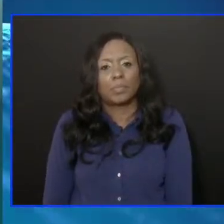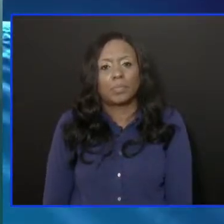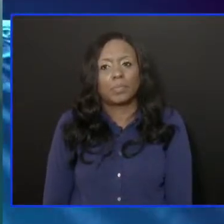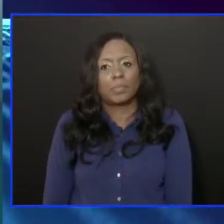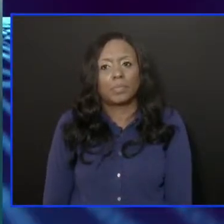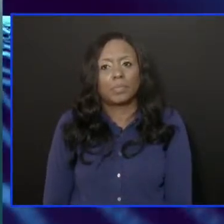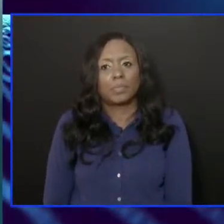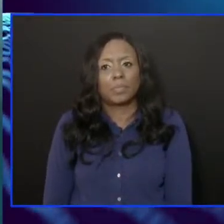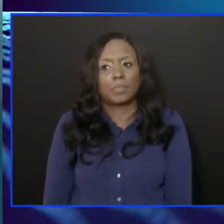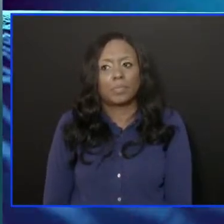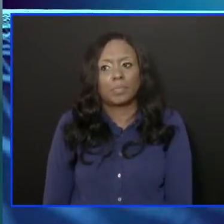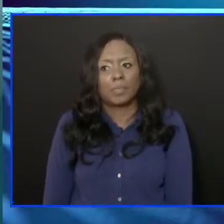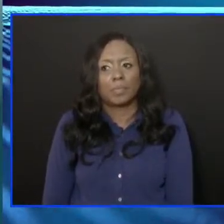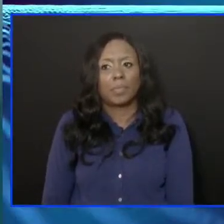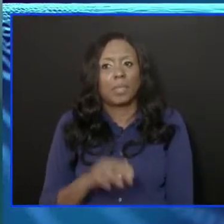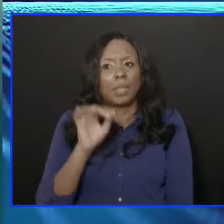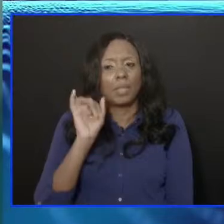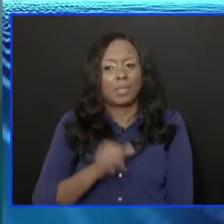shorten the curfew hours?